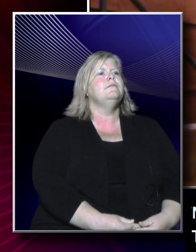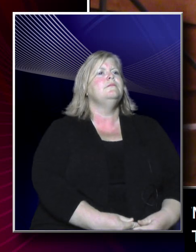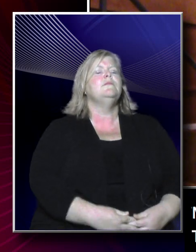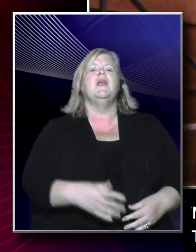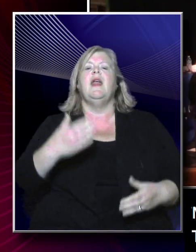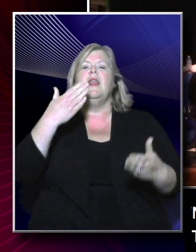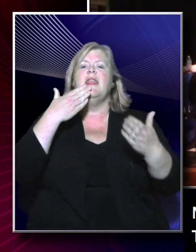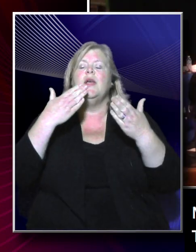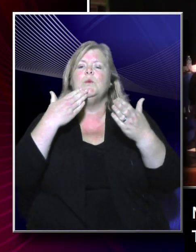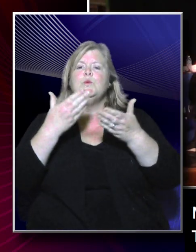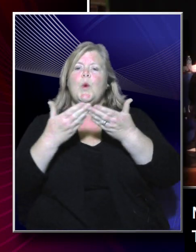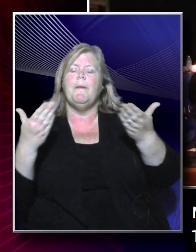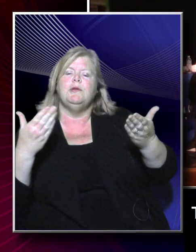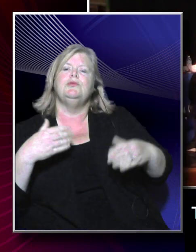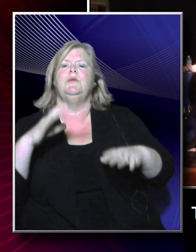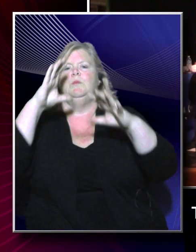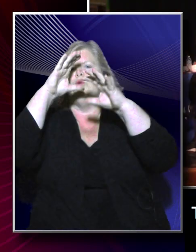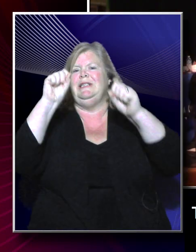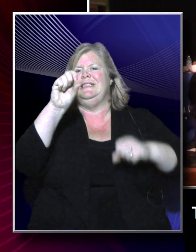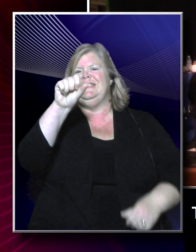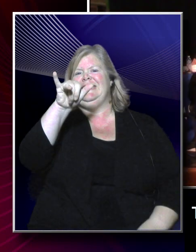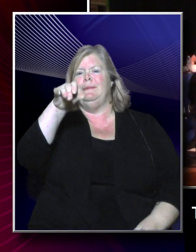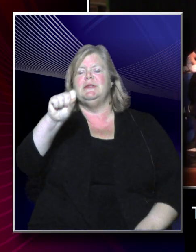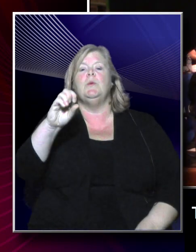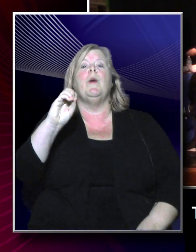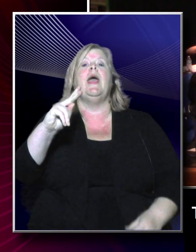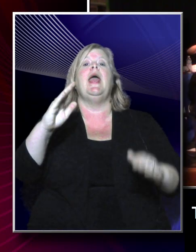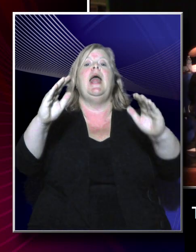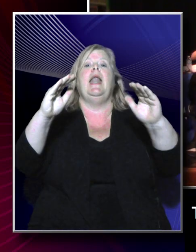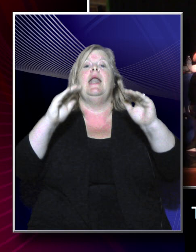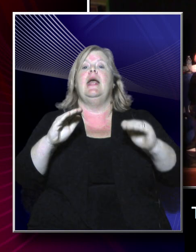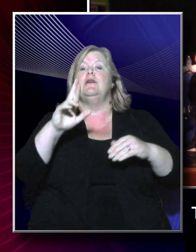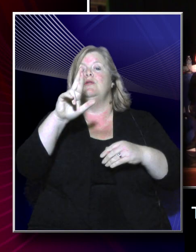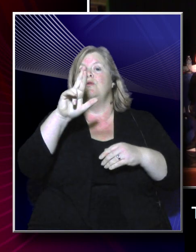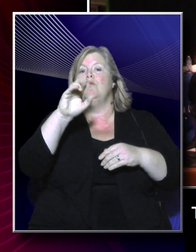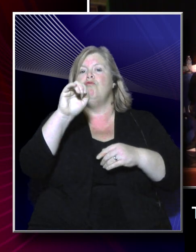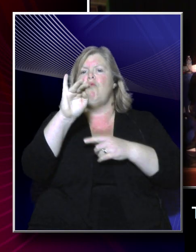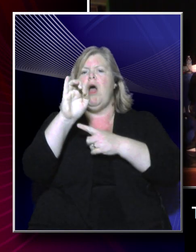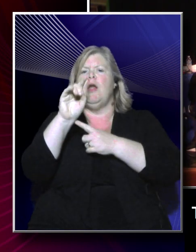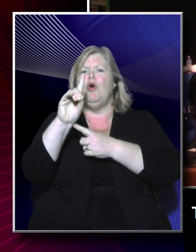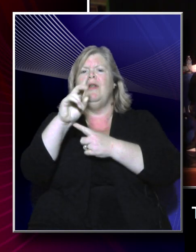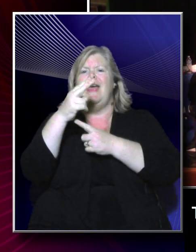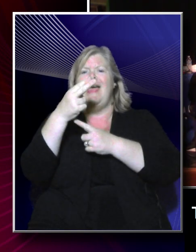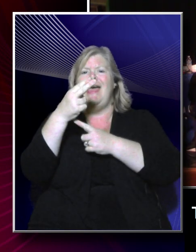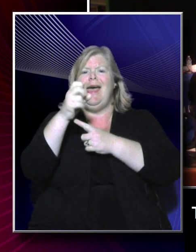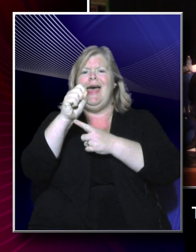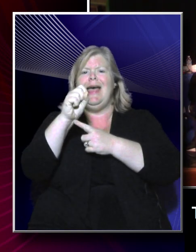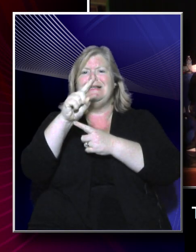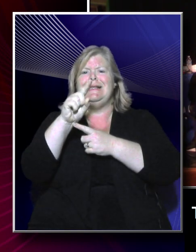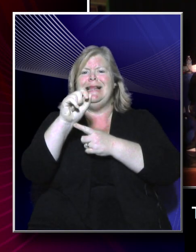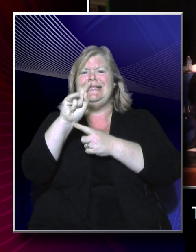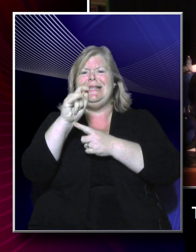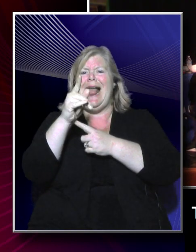Thank you very much. Next is Ronald Hazlitt-Telly.